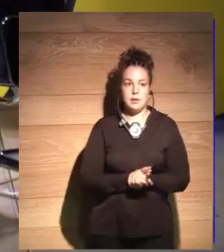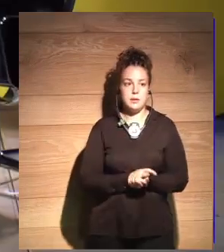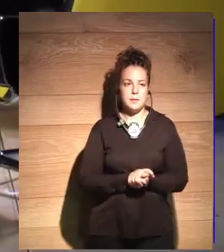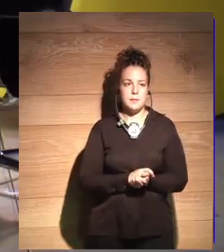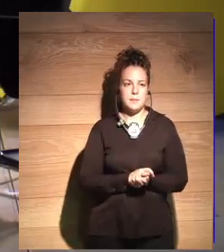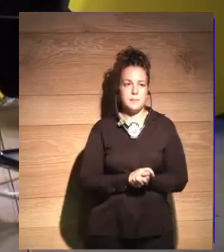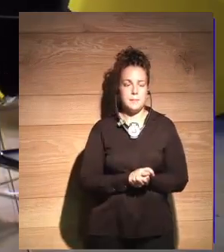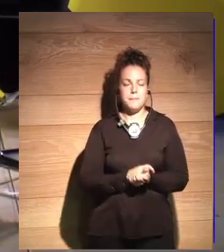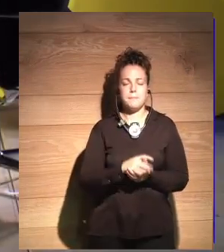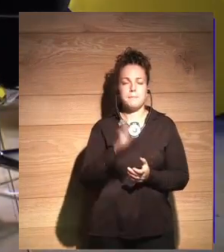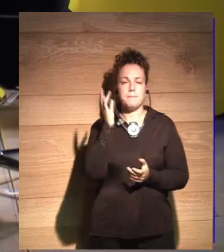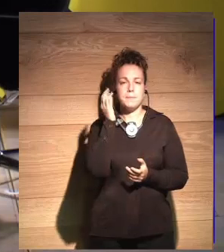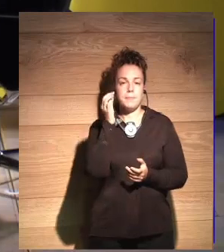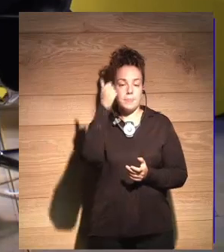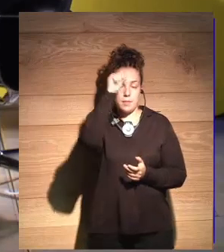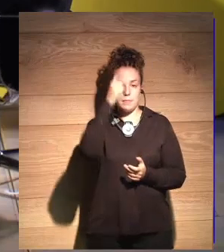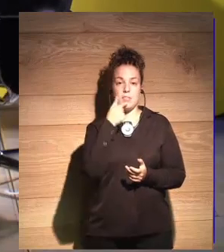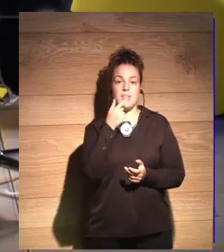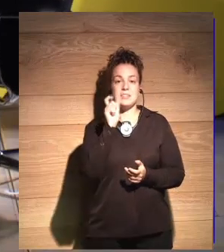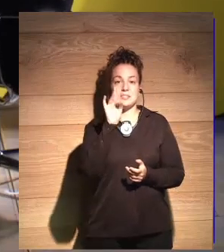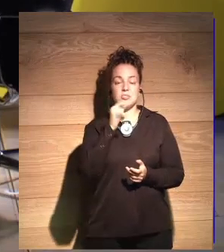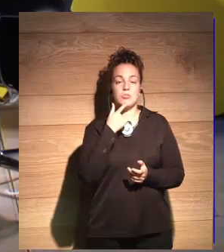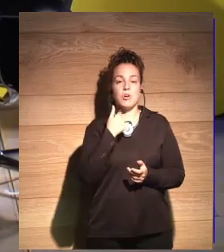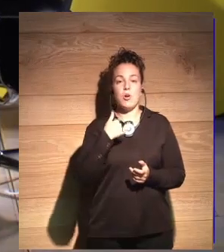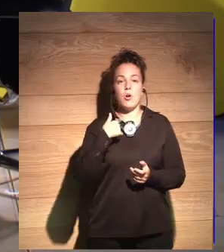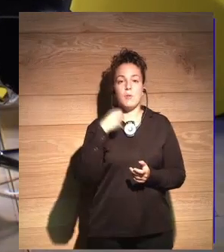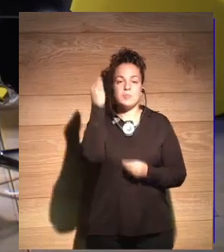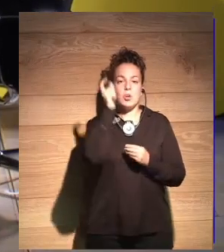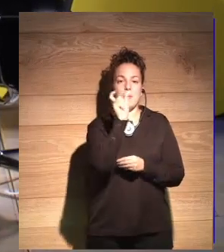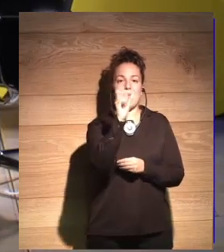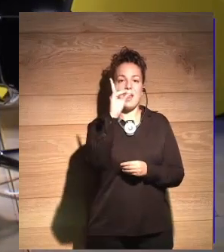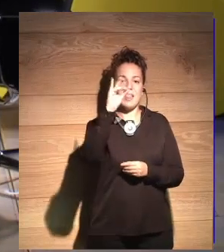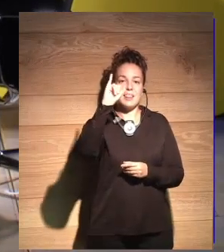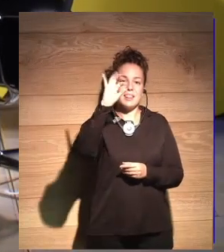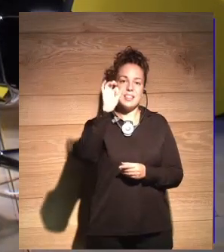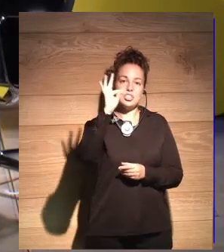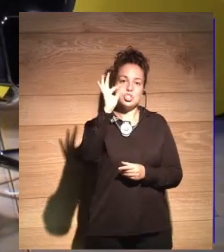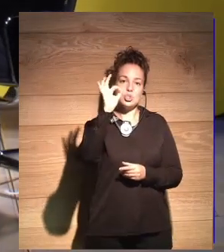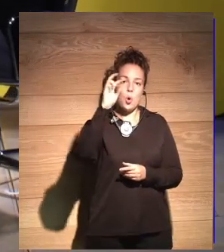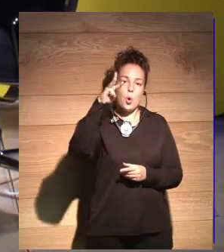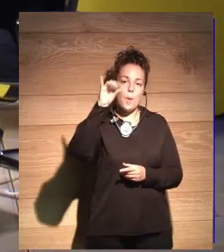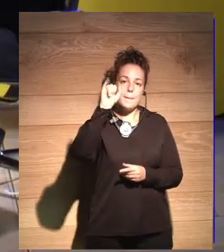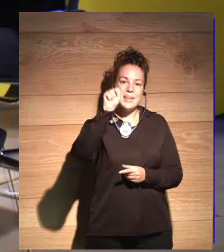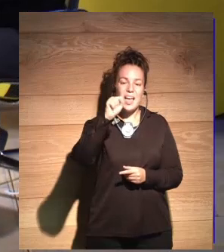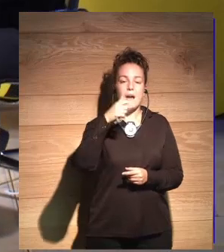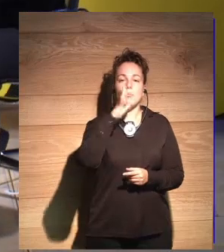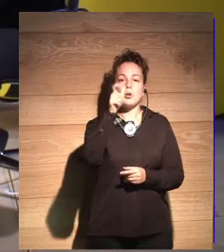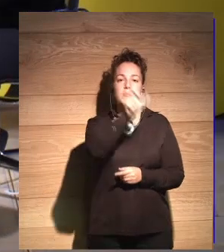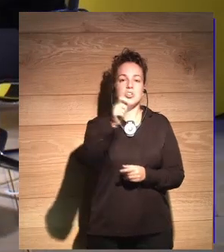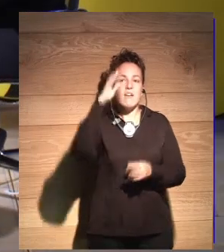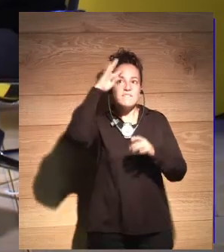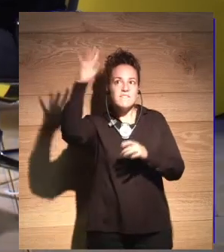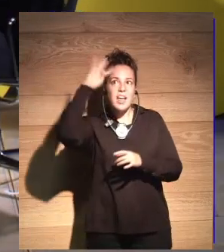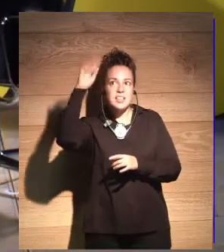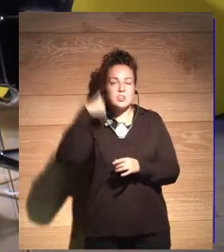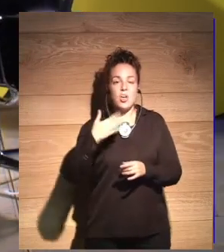a fantasy. I think so many people have this fantasy, and it's why all the movies are like, I mean, I was a victim of it too when I was 16. I loved Blade Runner and all,